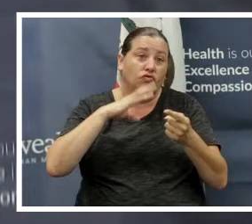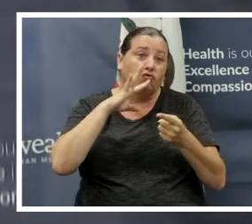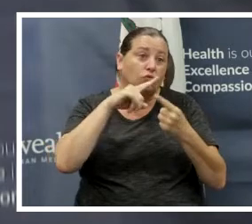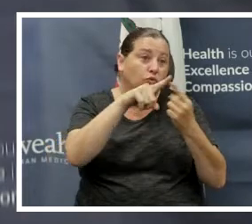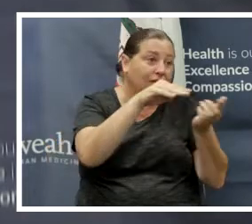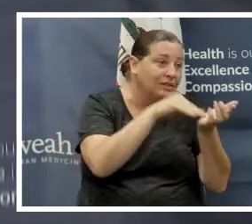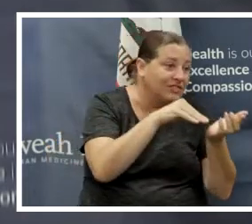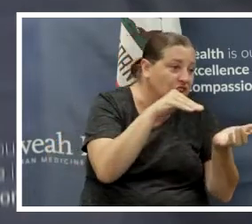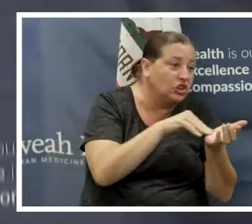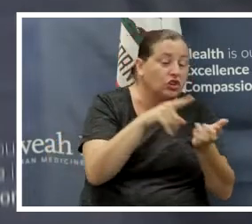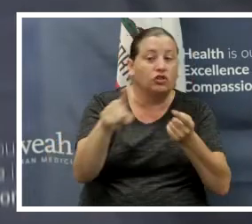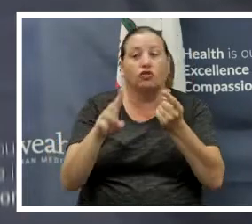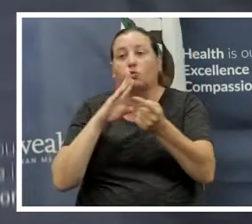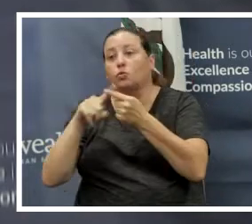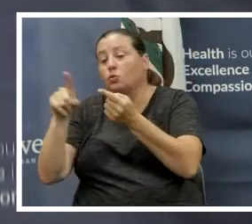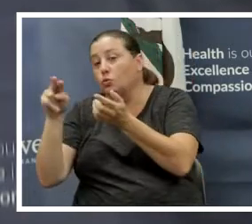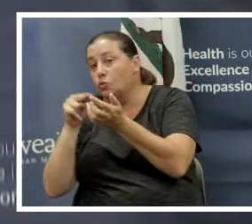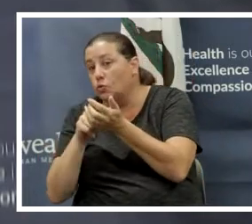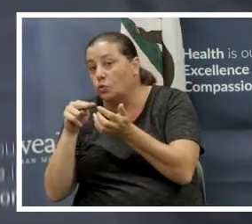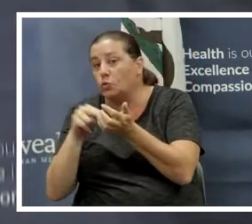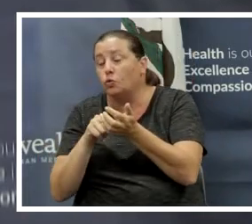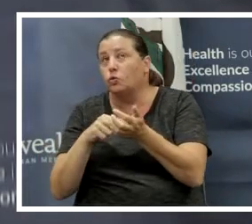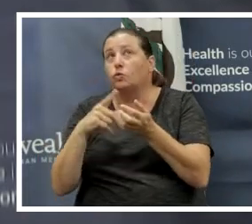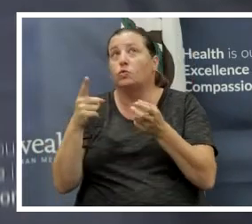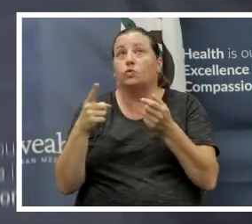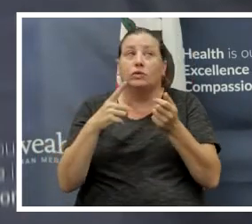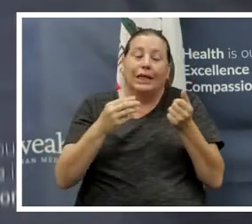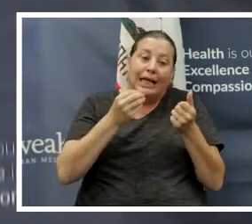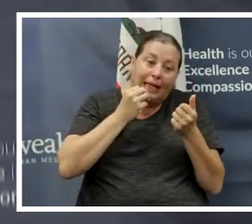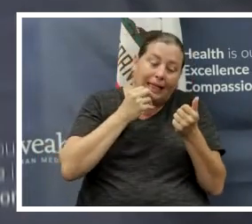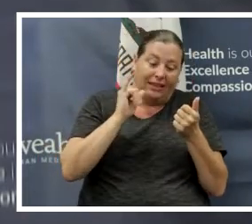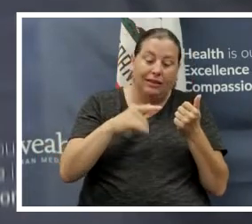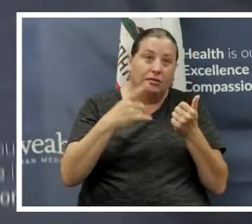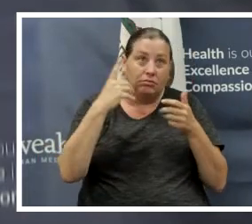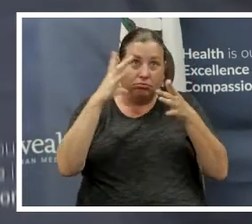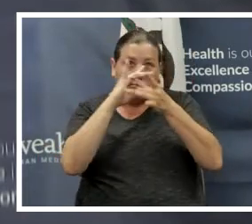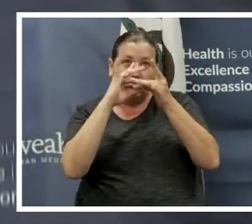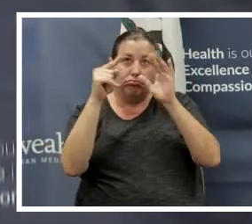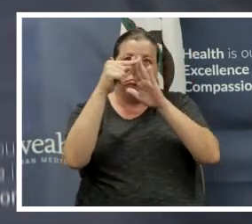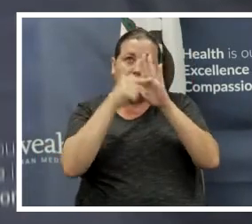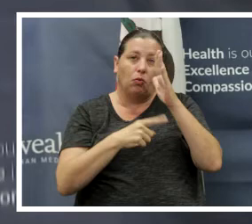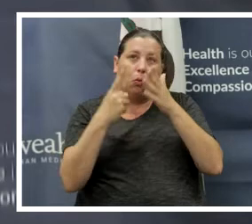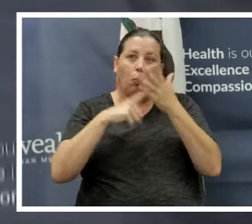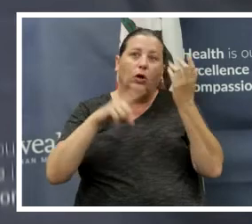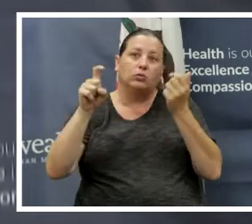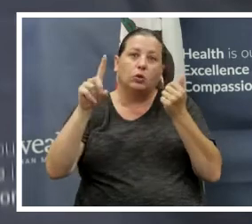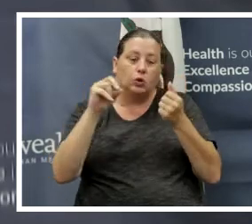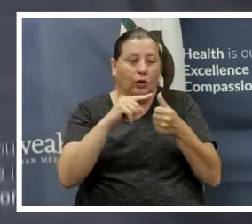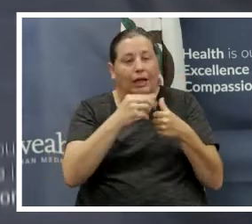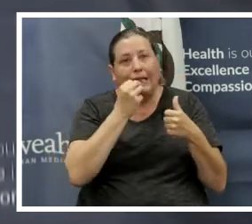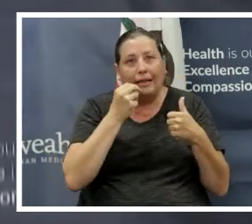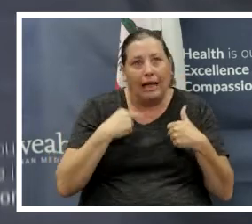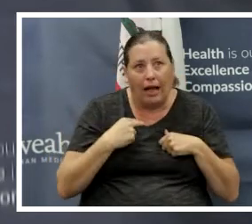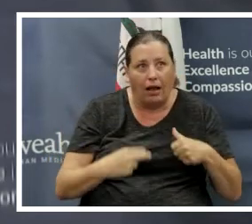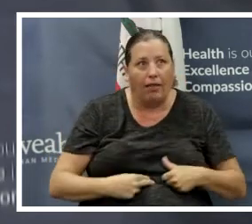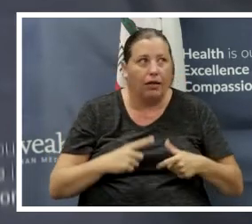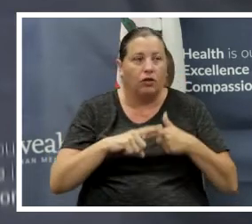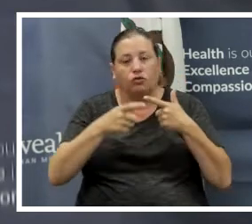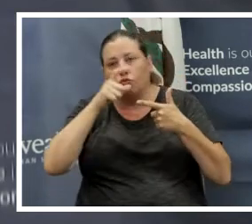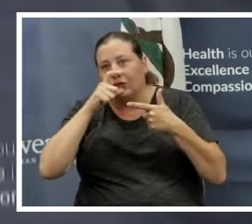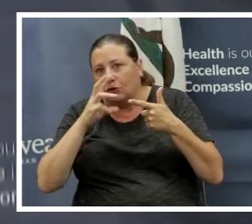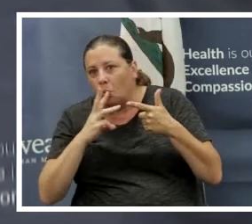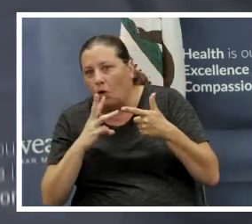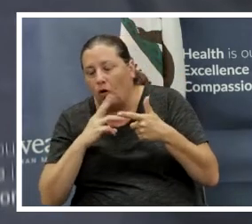they talk about, you know, all the things that we're told to do. Eat healthy, you know, stay hydrated, continue to